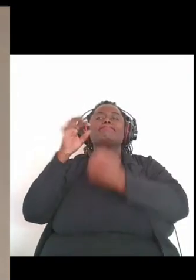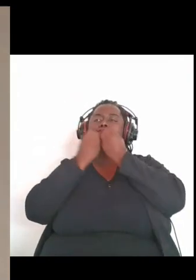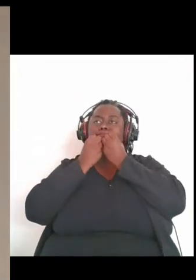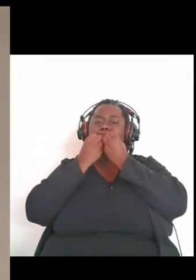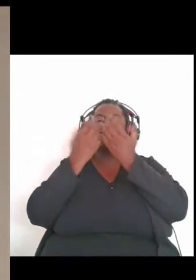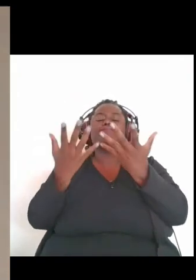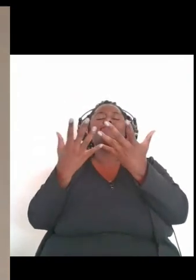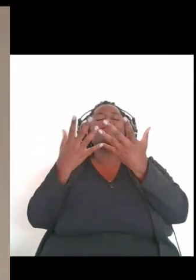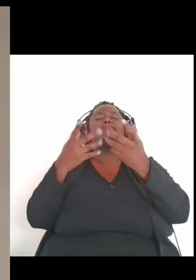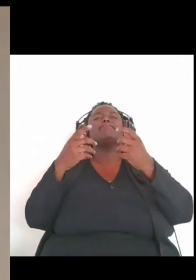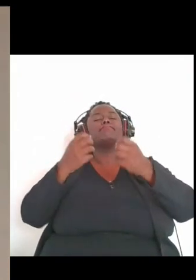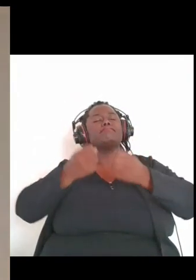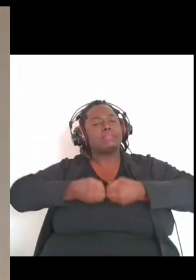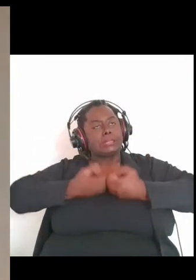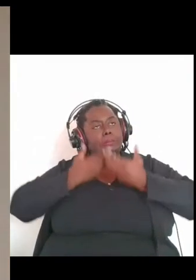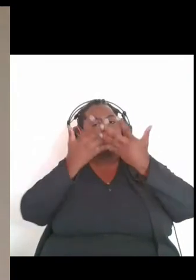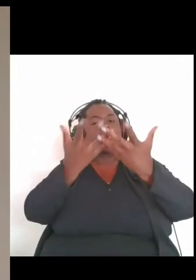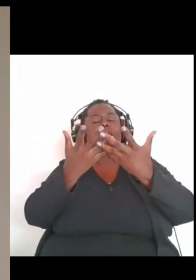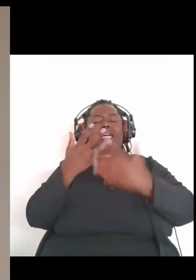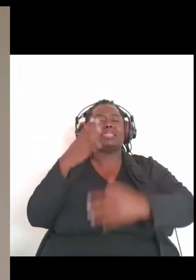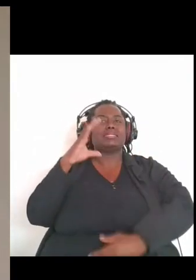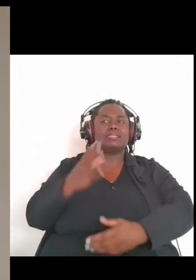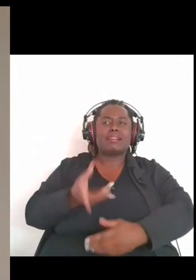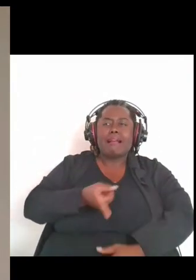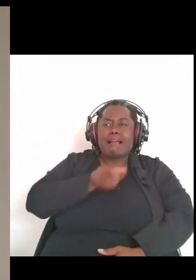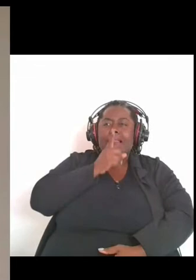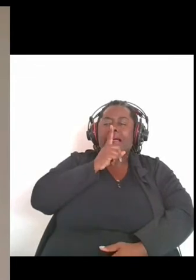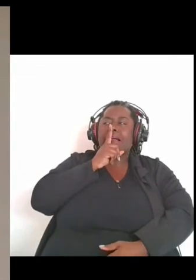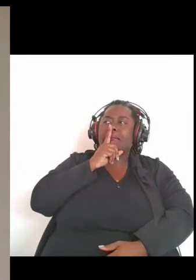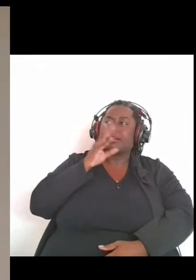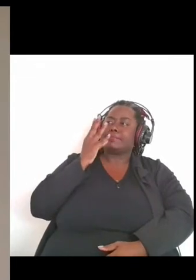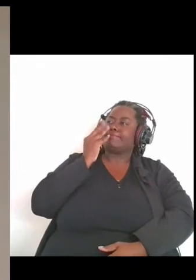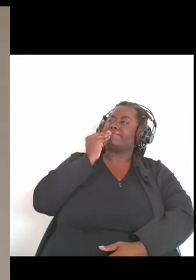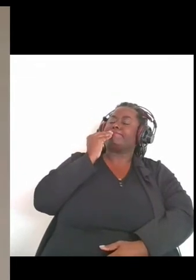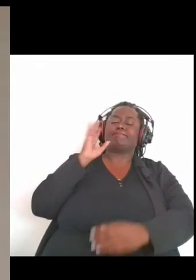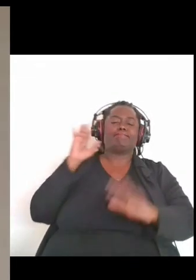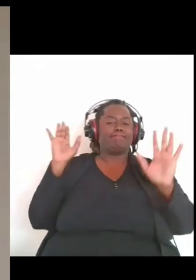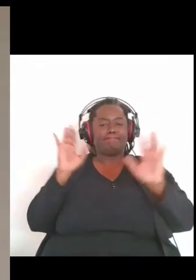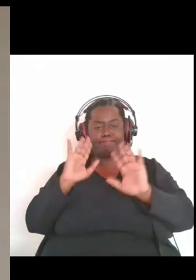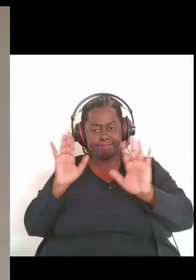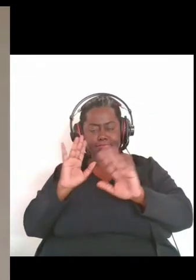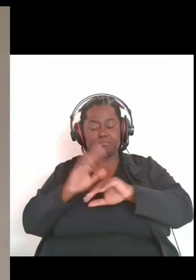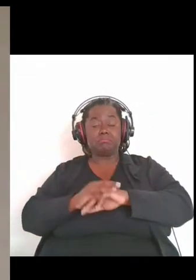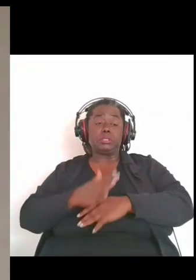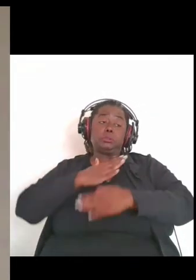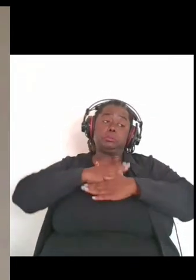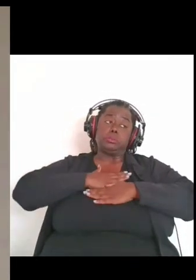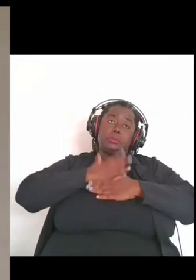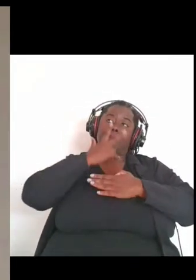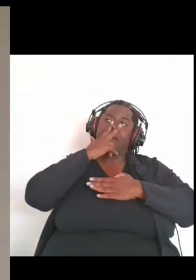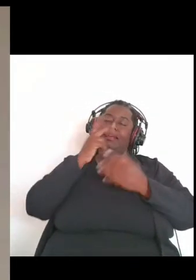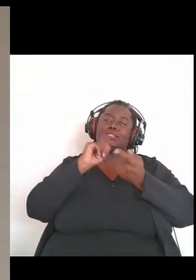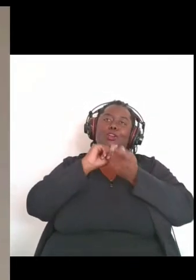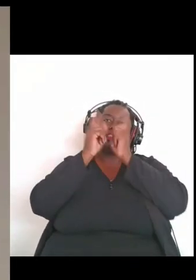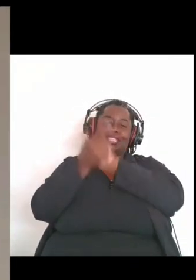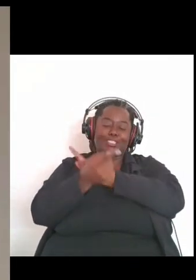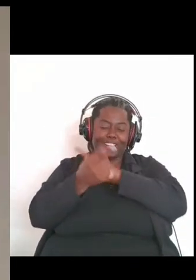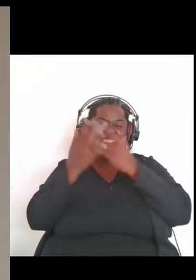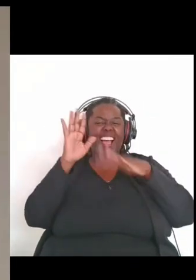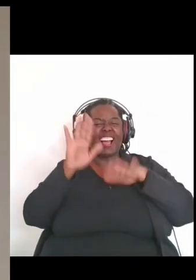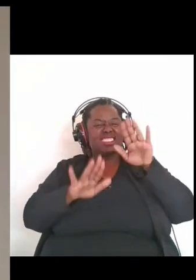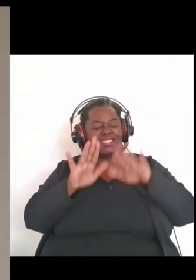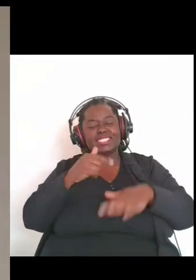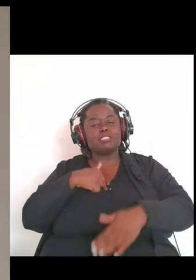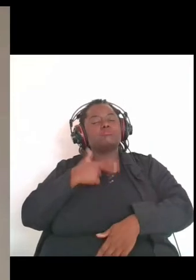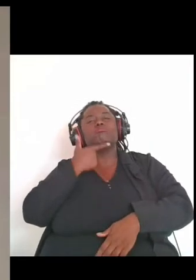foreign we choose to express ourselves in my case I think it's a little bit contradictory